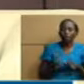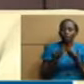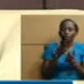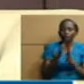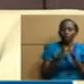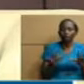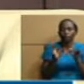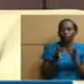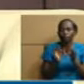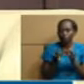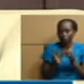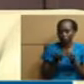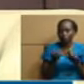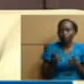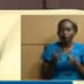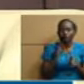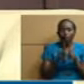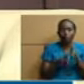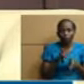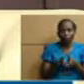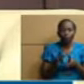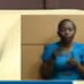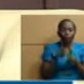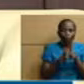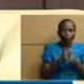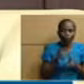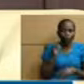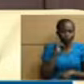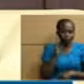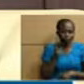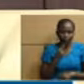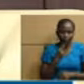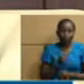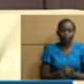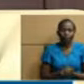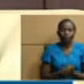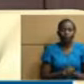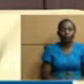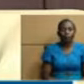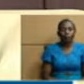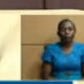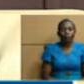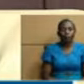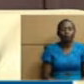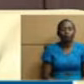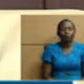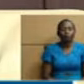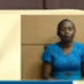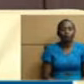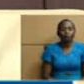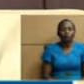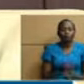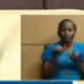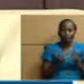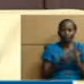sign language interpretation for our people who have difficulty following the discussion as we have it in studio here. Let